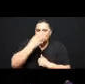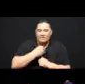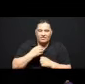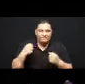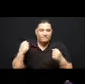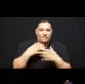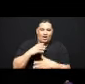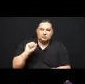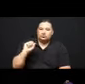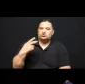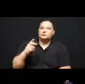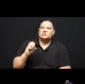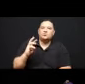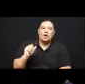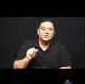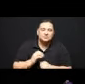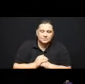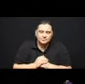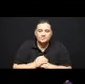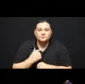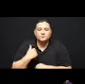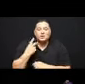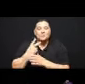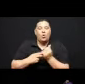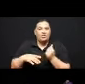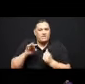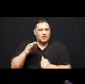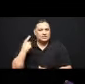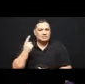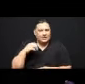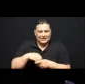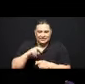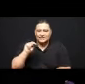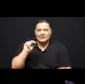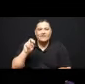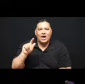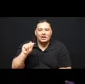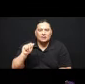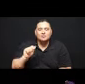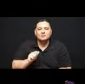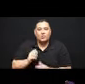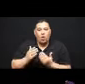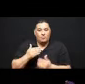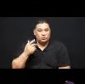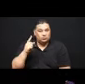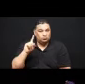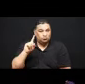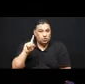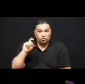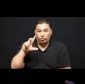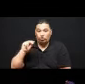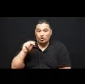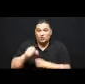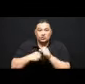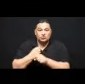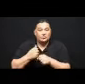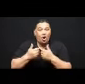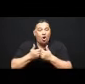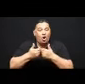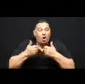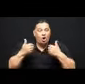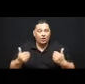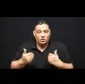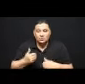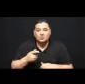We both found something in Nevada, almost 130 years apart. You passing through, a